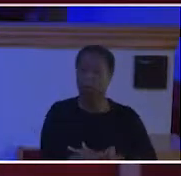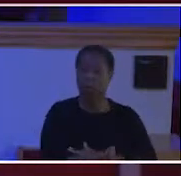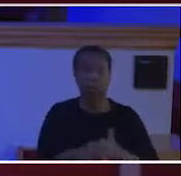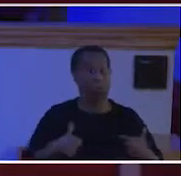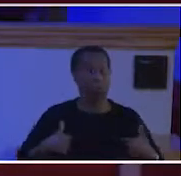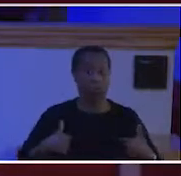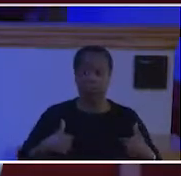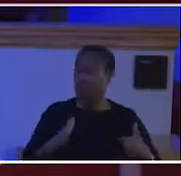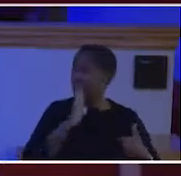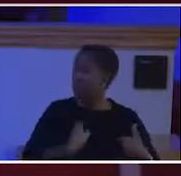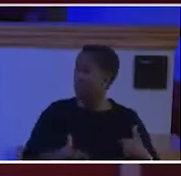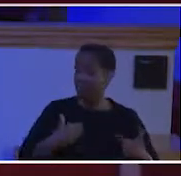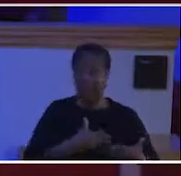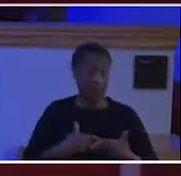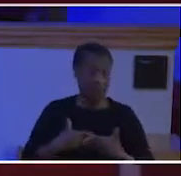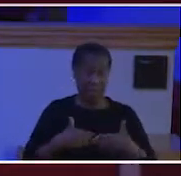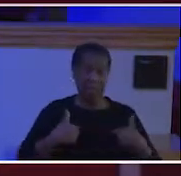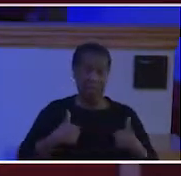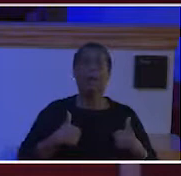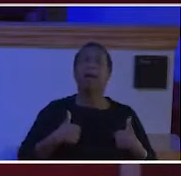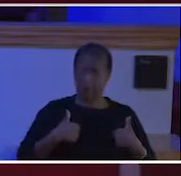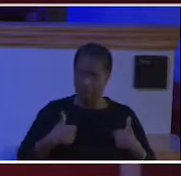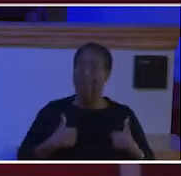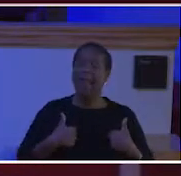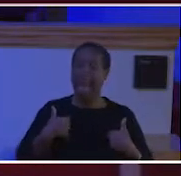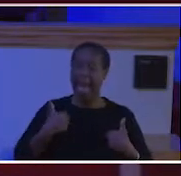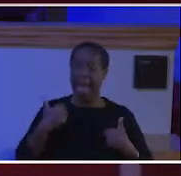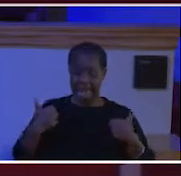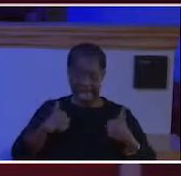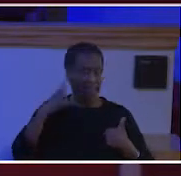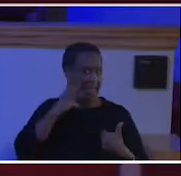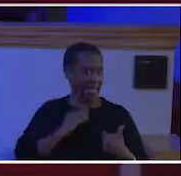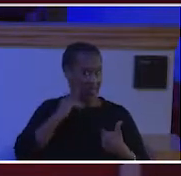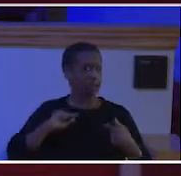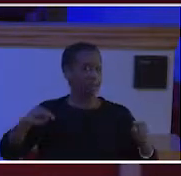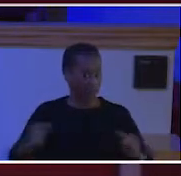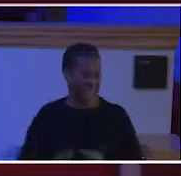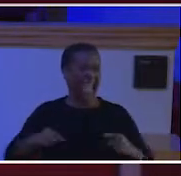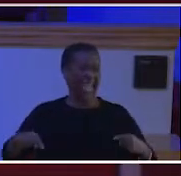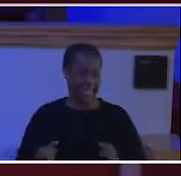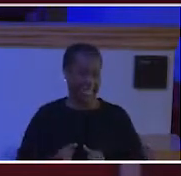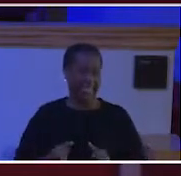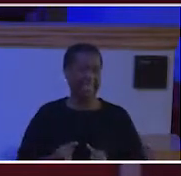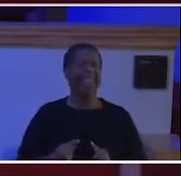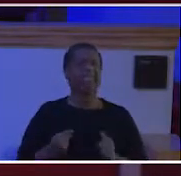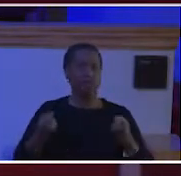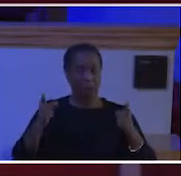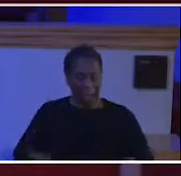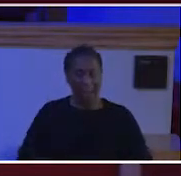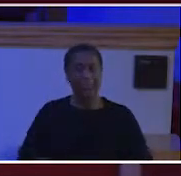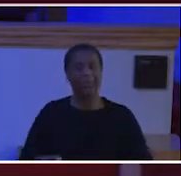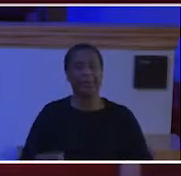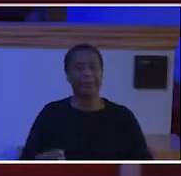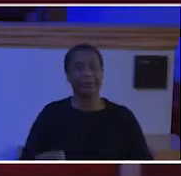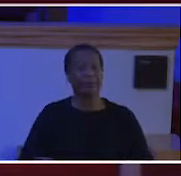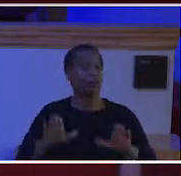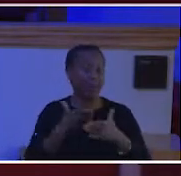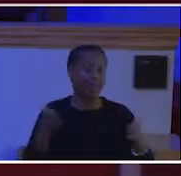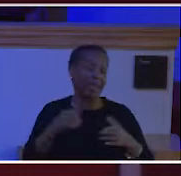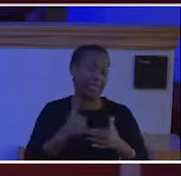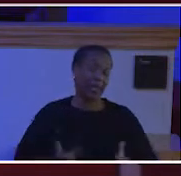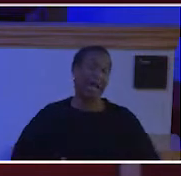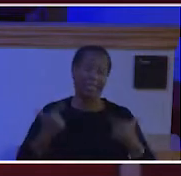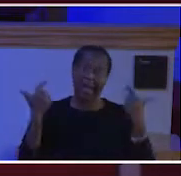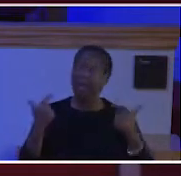never had a baby, but I've gone through some pains to bring forth great things in my life. And I'm here to tell